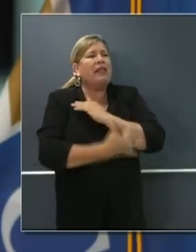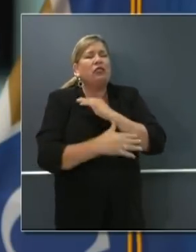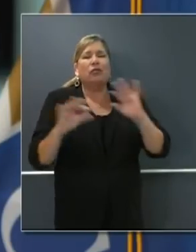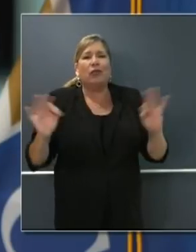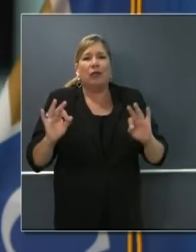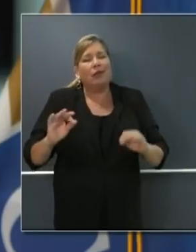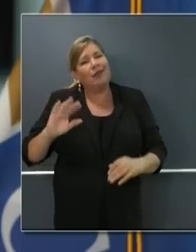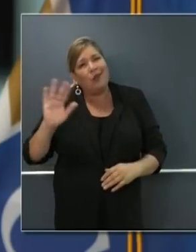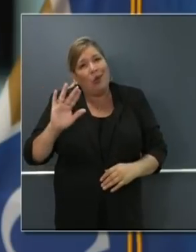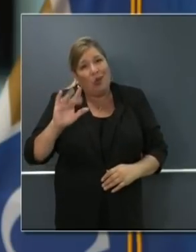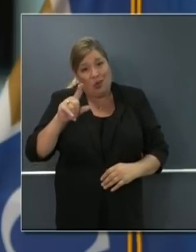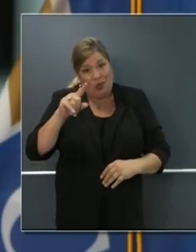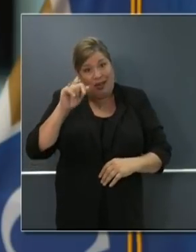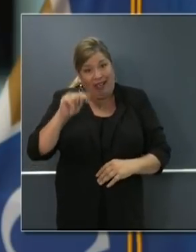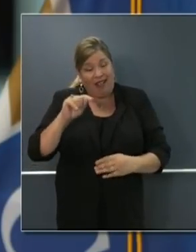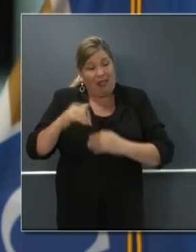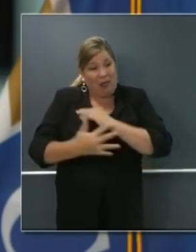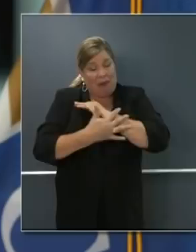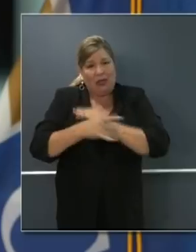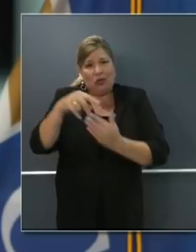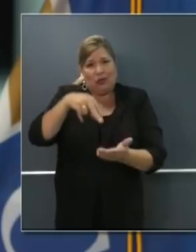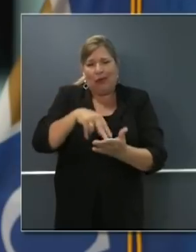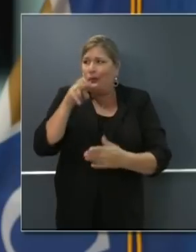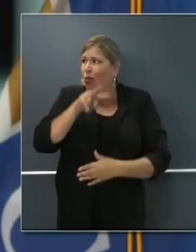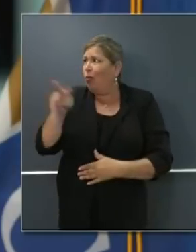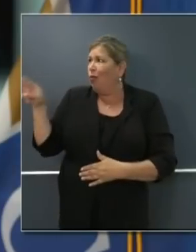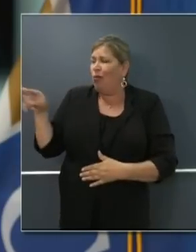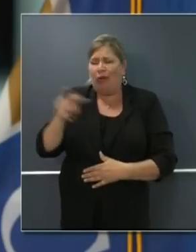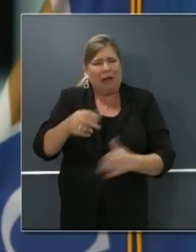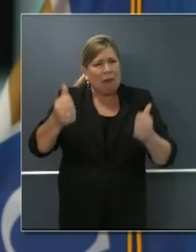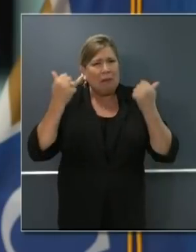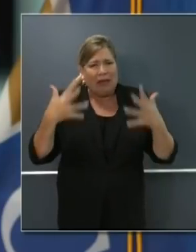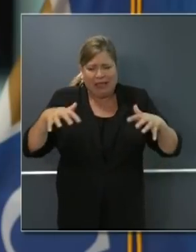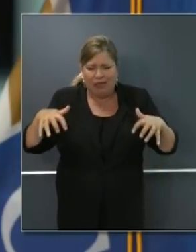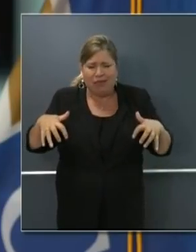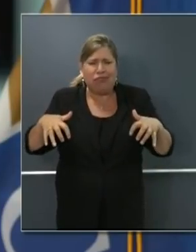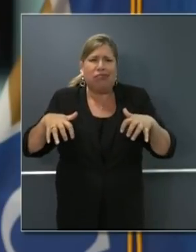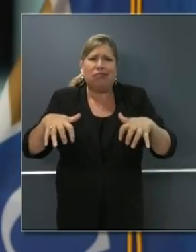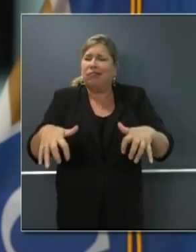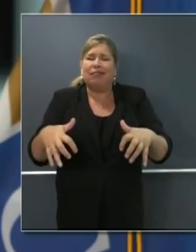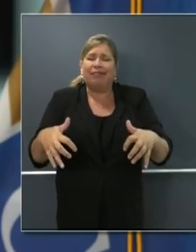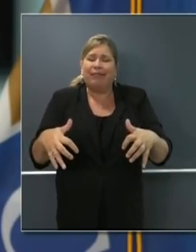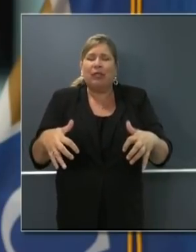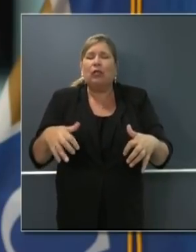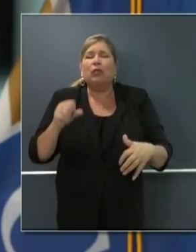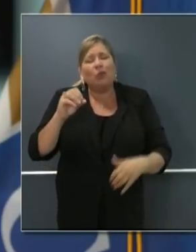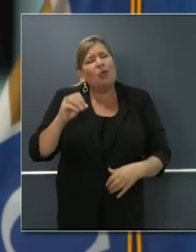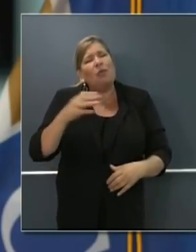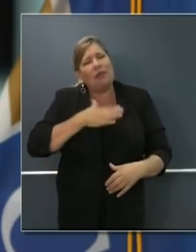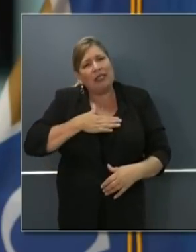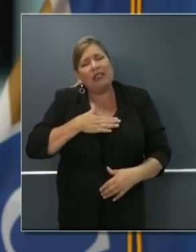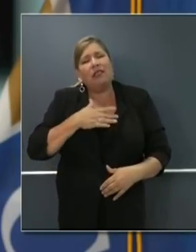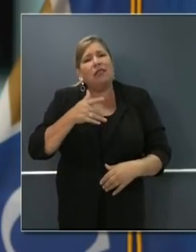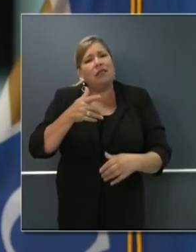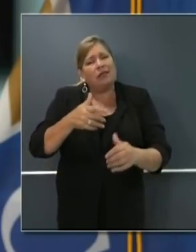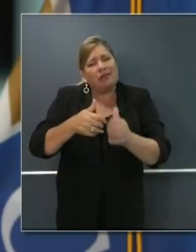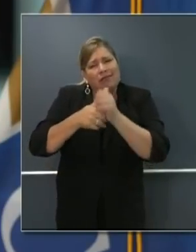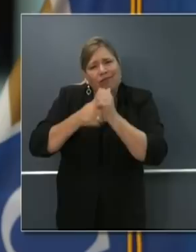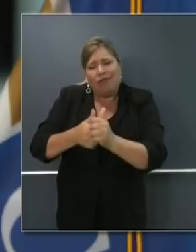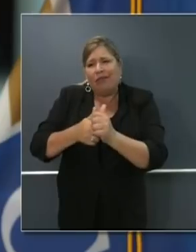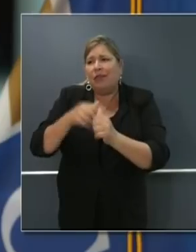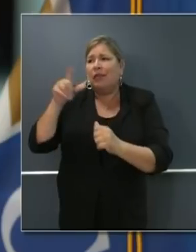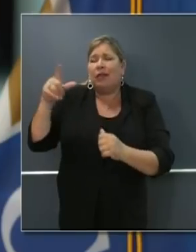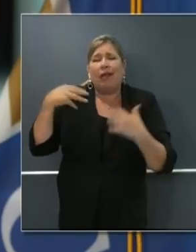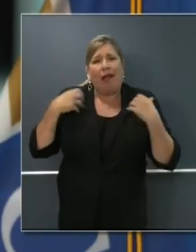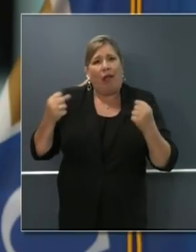let's be guided by common sense and by these public health officials that have done such an outstanding job guiding us